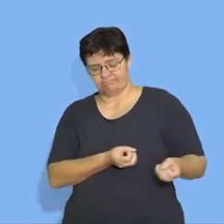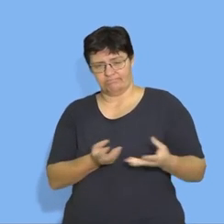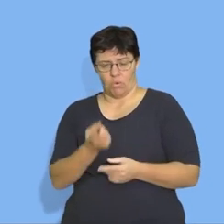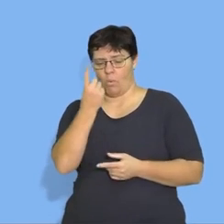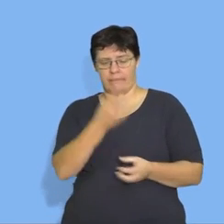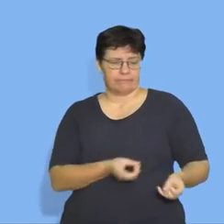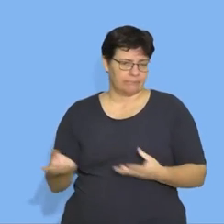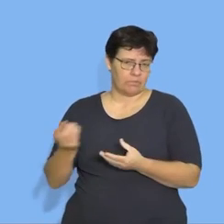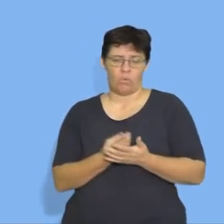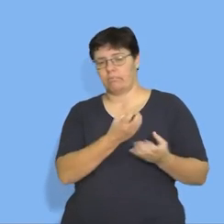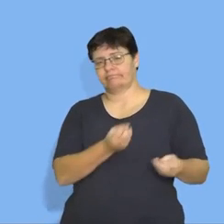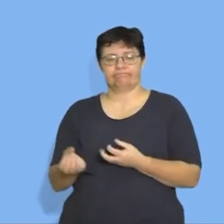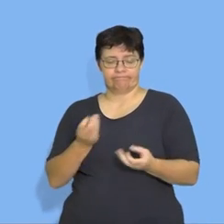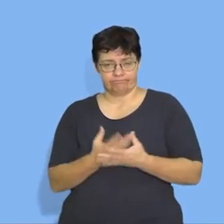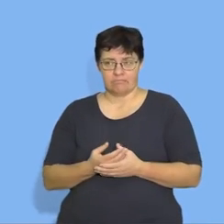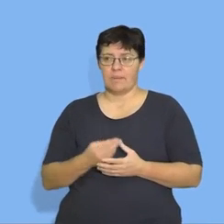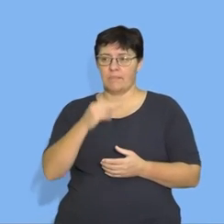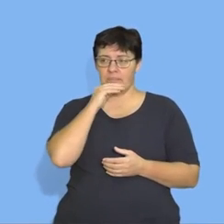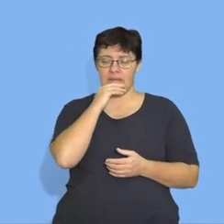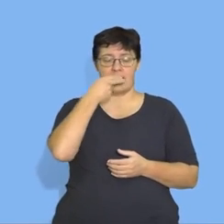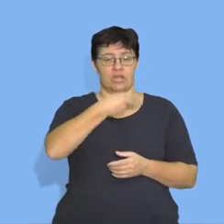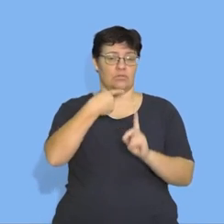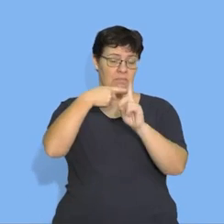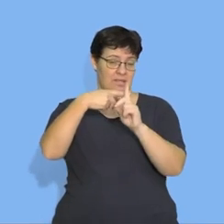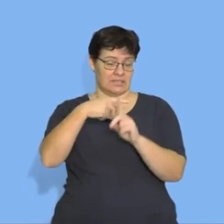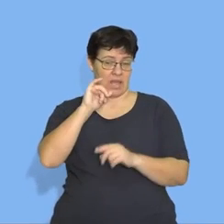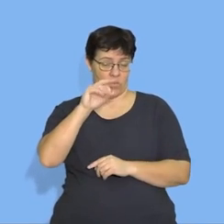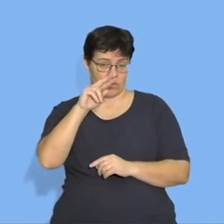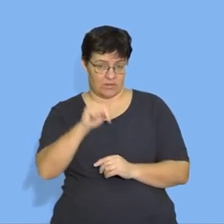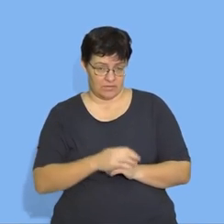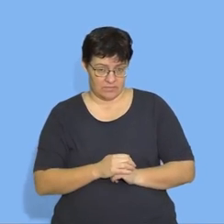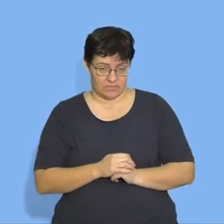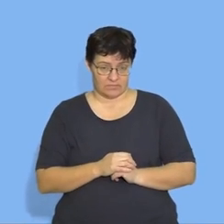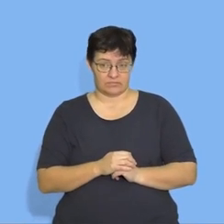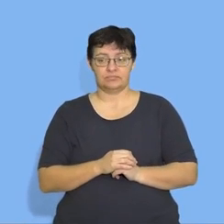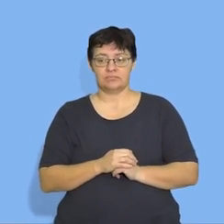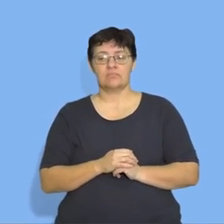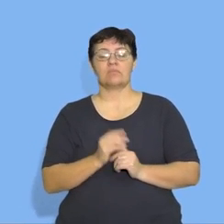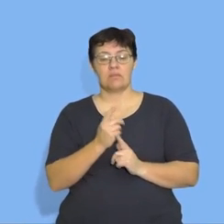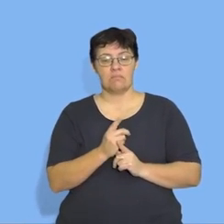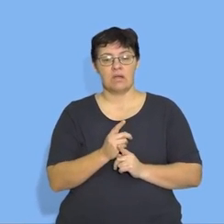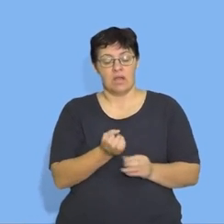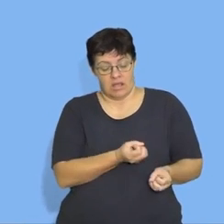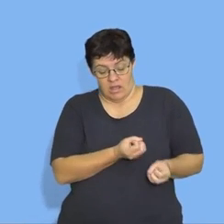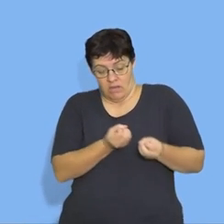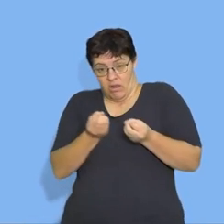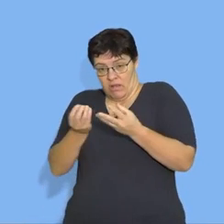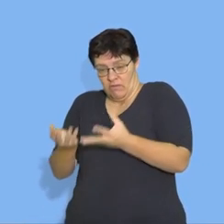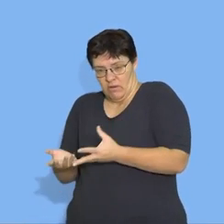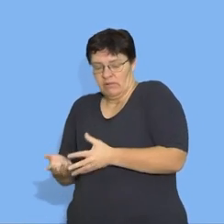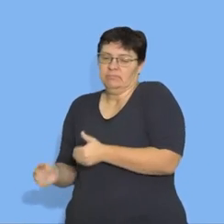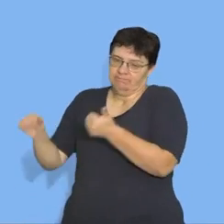about the proton, we're talking about the hydrogen ion, right? So the transfer of protons is reversible. So it means